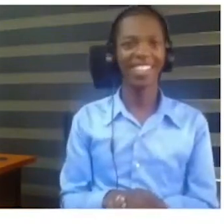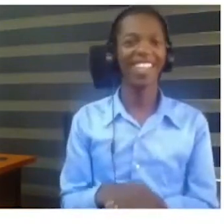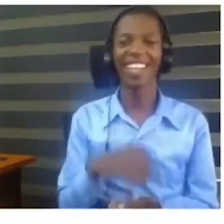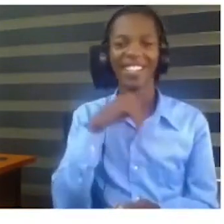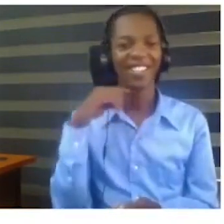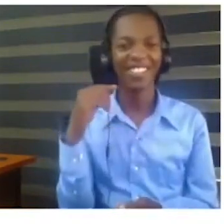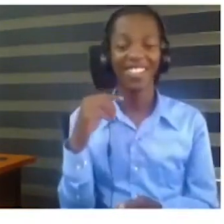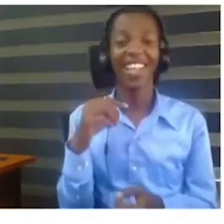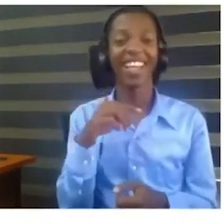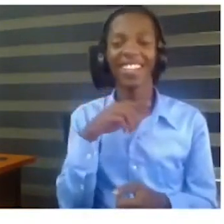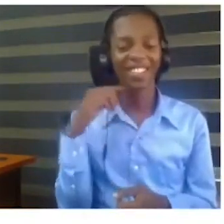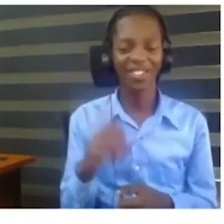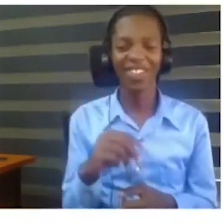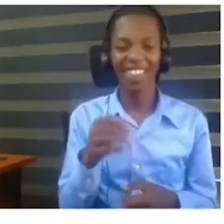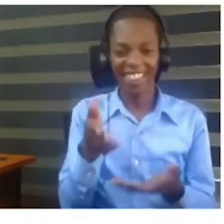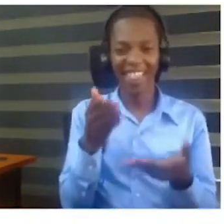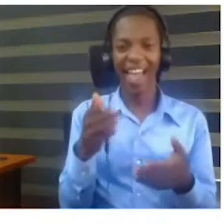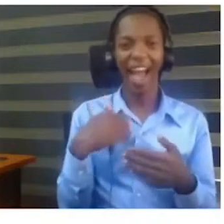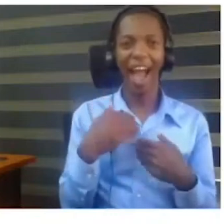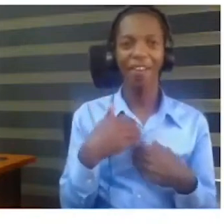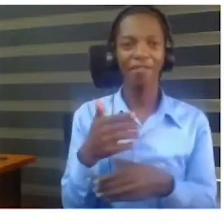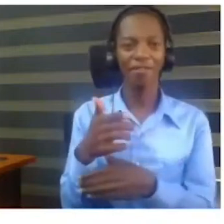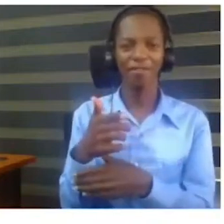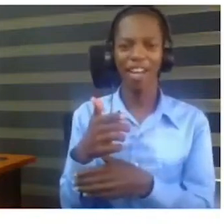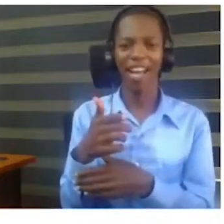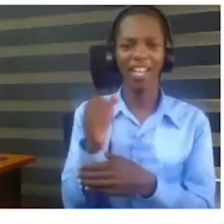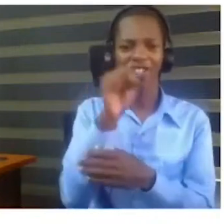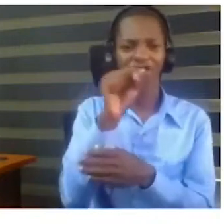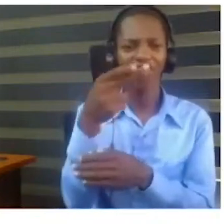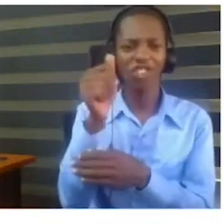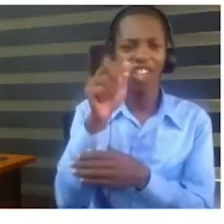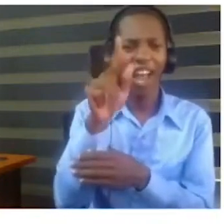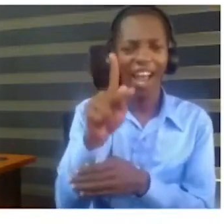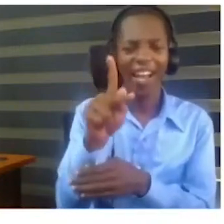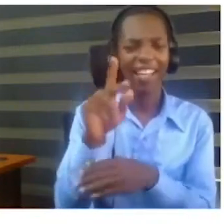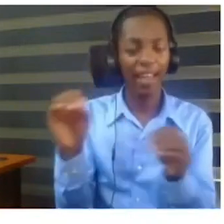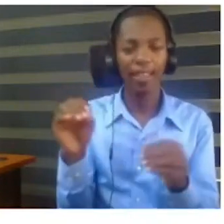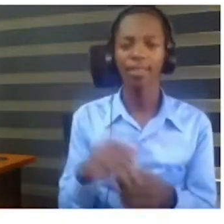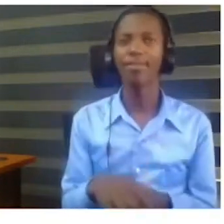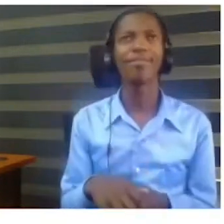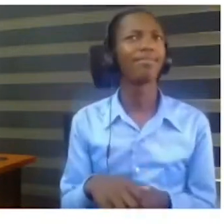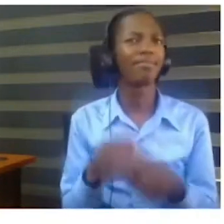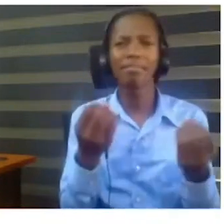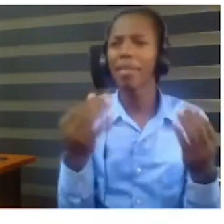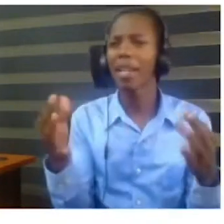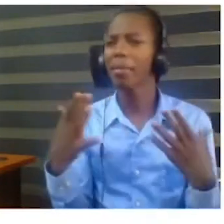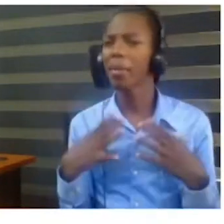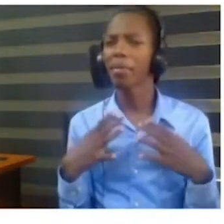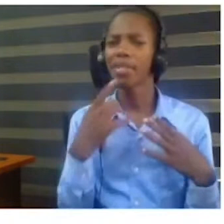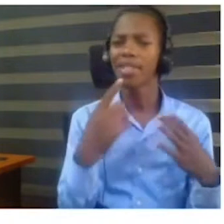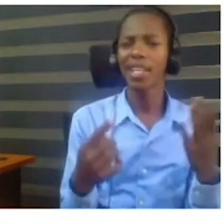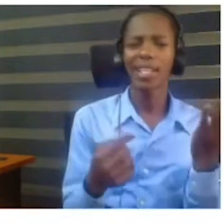So many people tell me technology is visual. You need to be able to see to use a smartphone or a